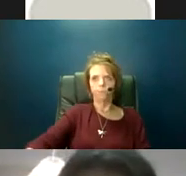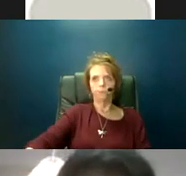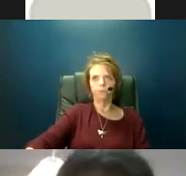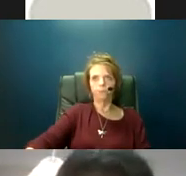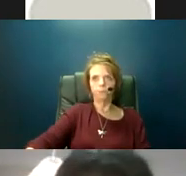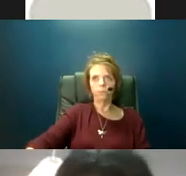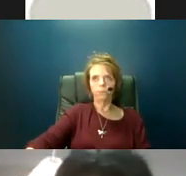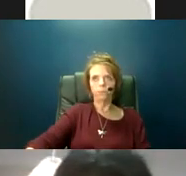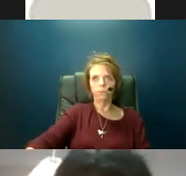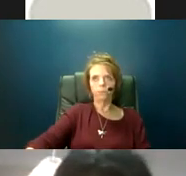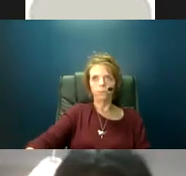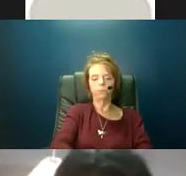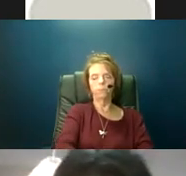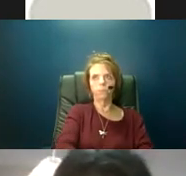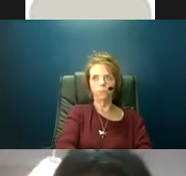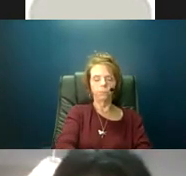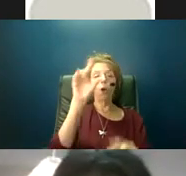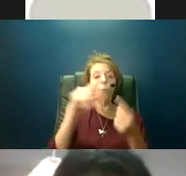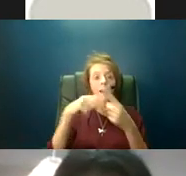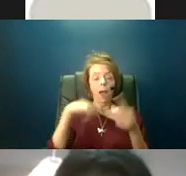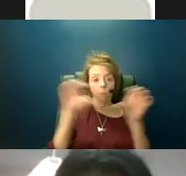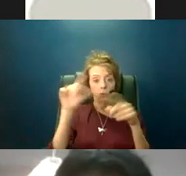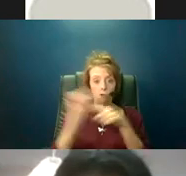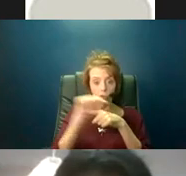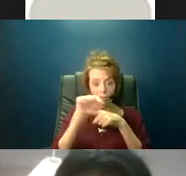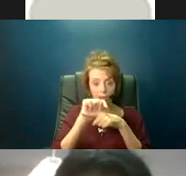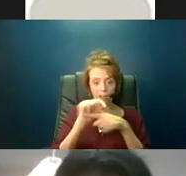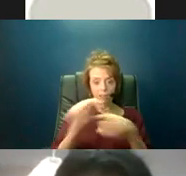So when I'm doing training, what we do is,